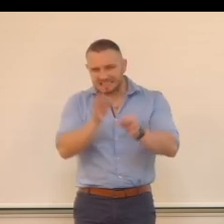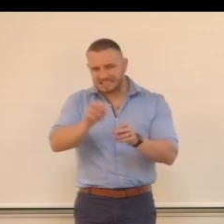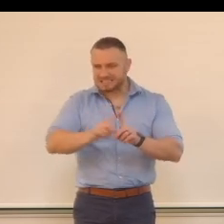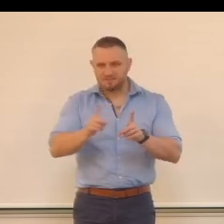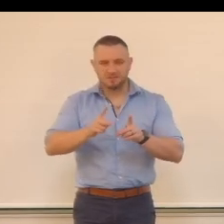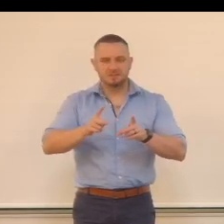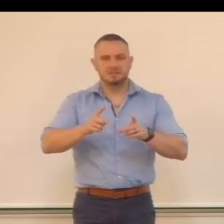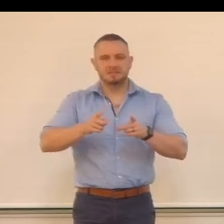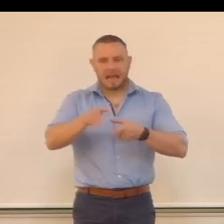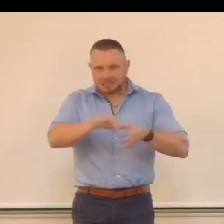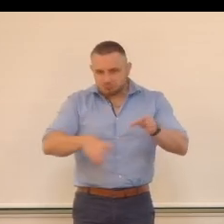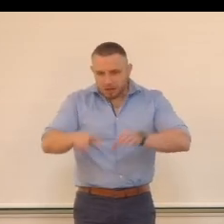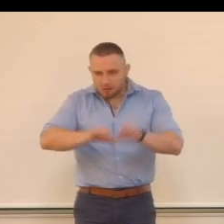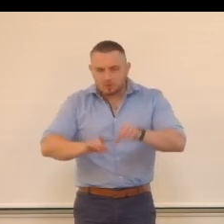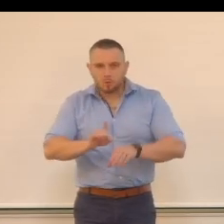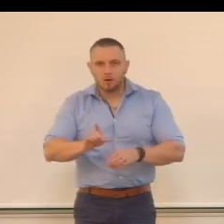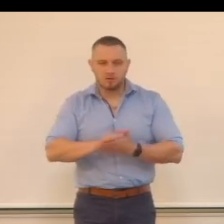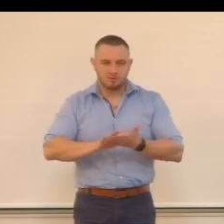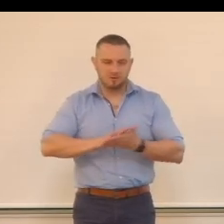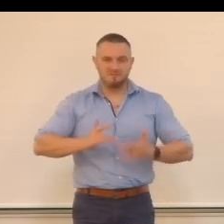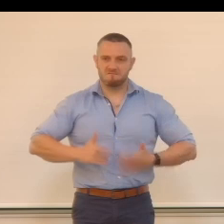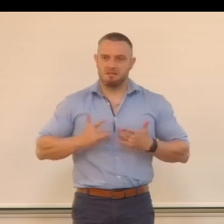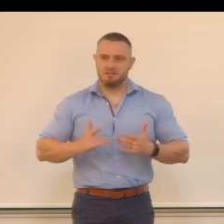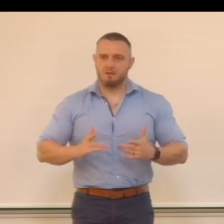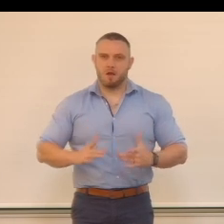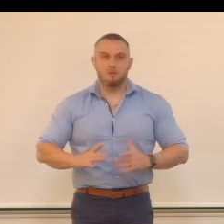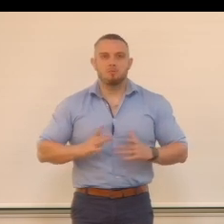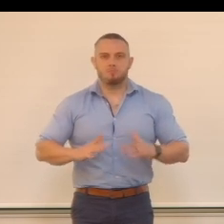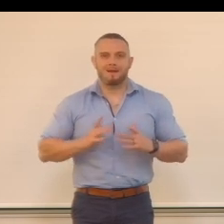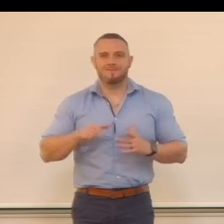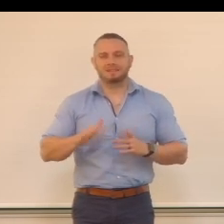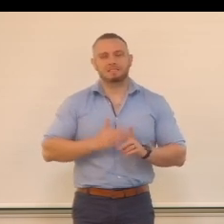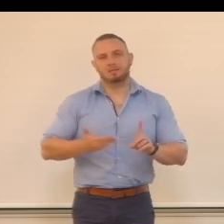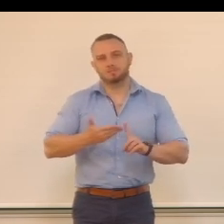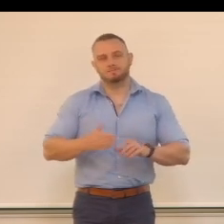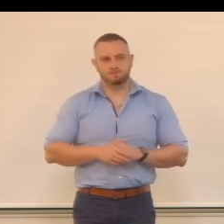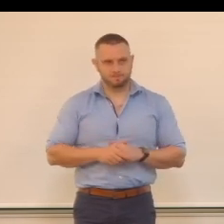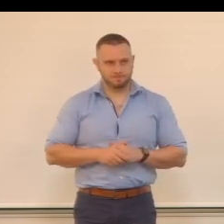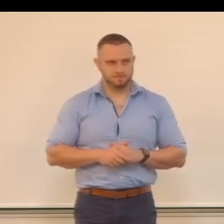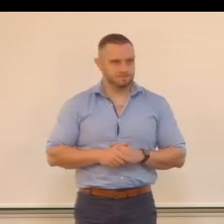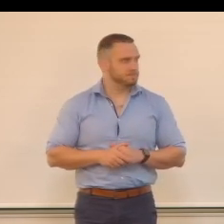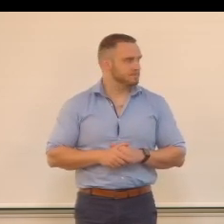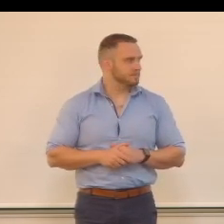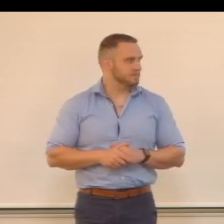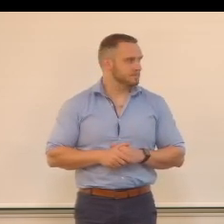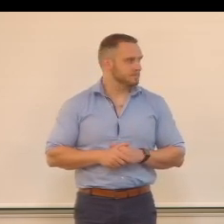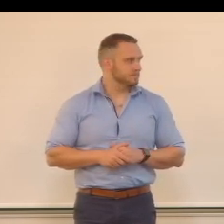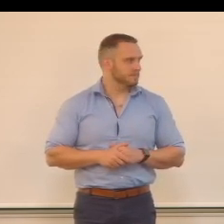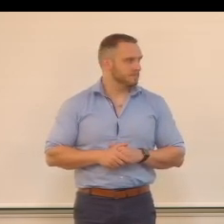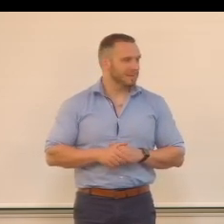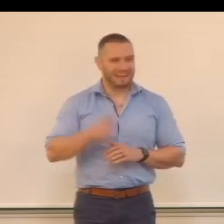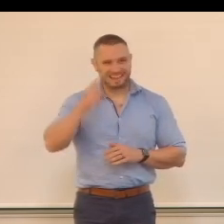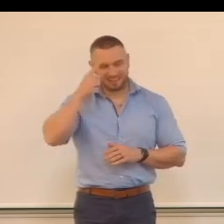were going to do. So we really felt prepared for the mission once it finally started. And I call it a microcosm of ISS